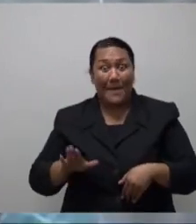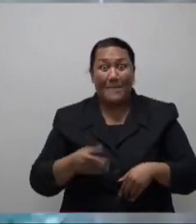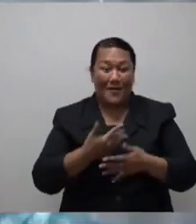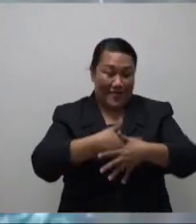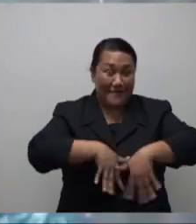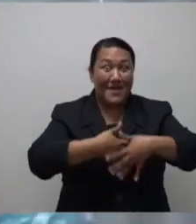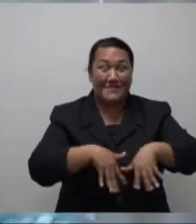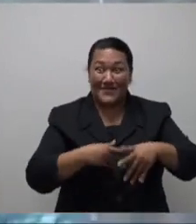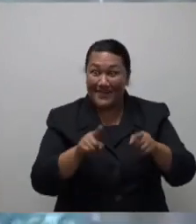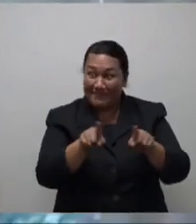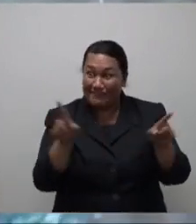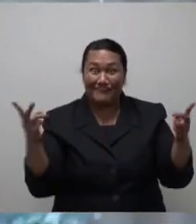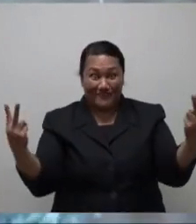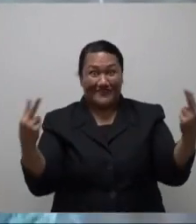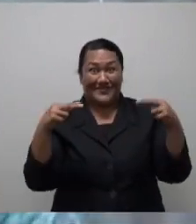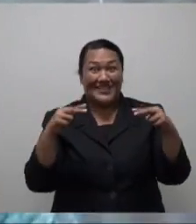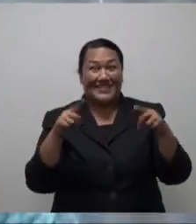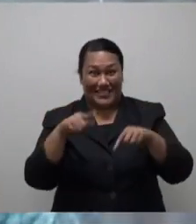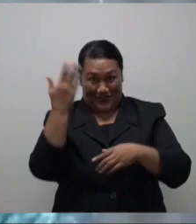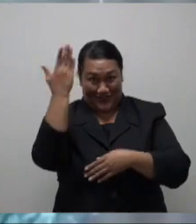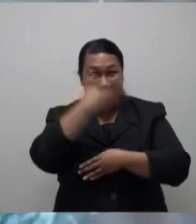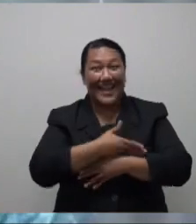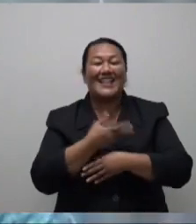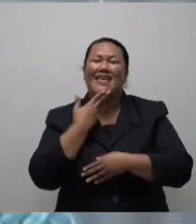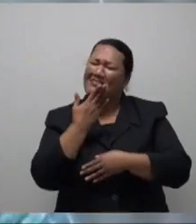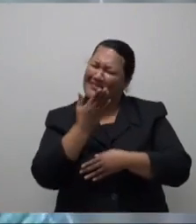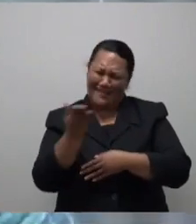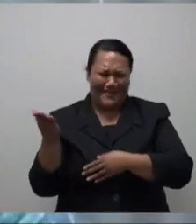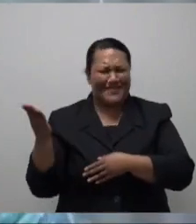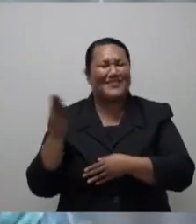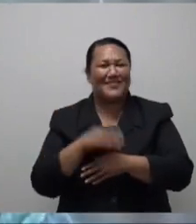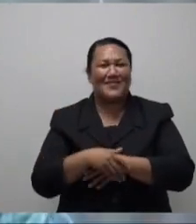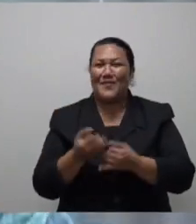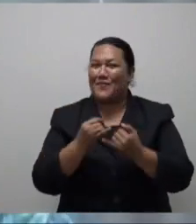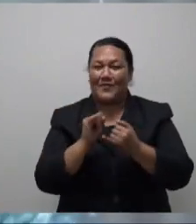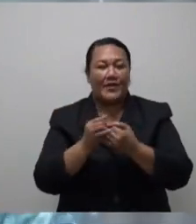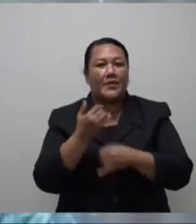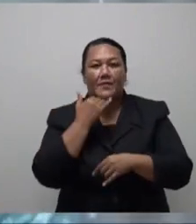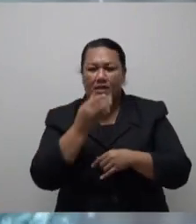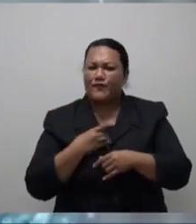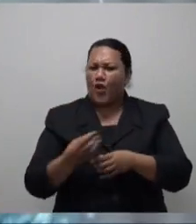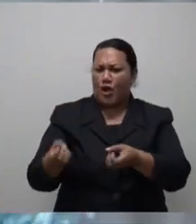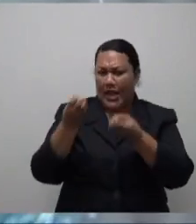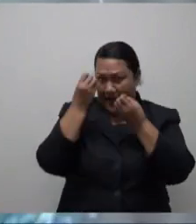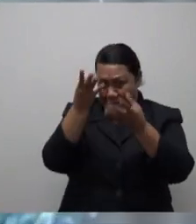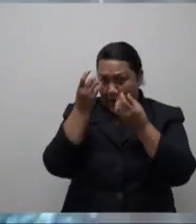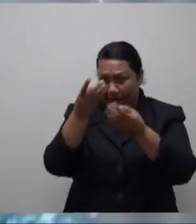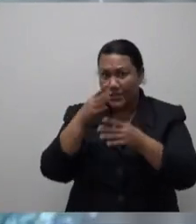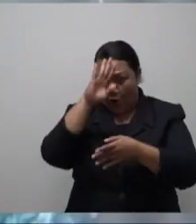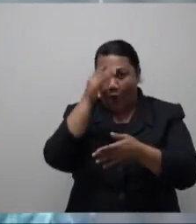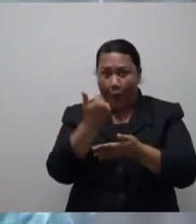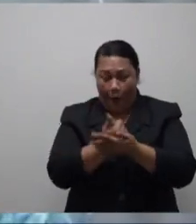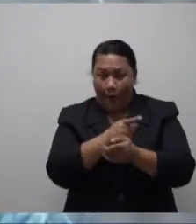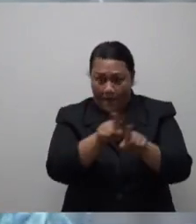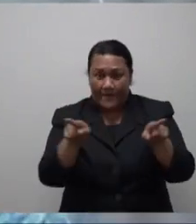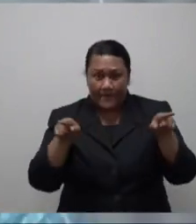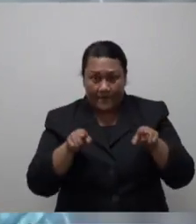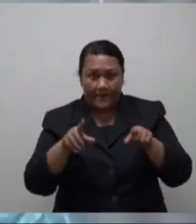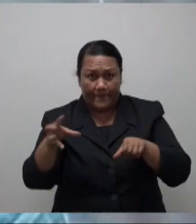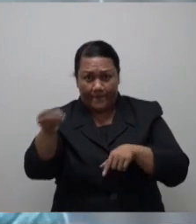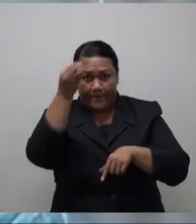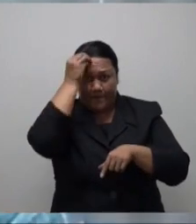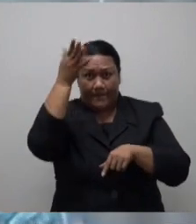tuning in tonight. And we hope that all the information will be taken into our